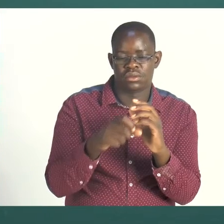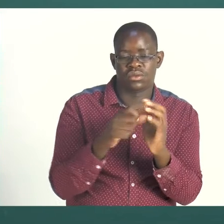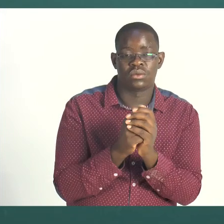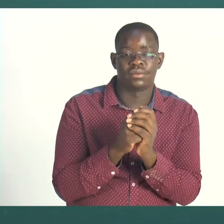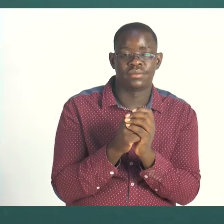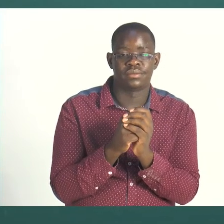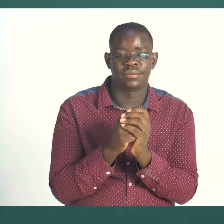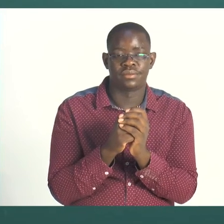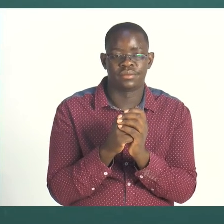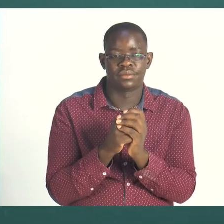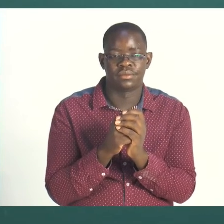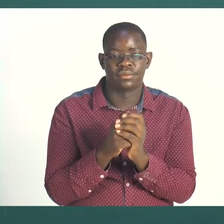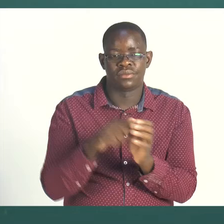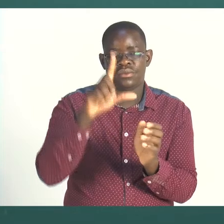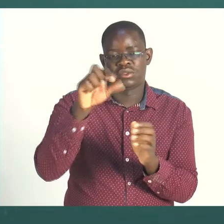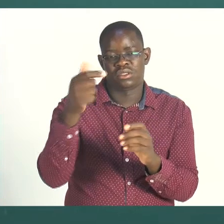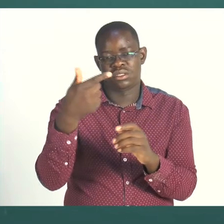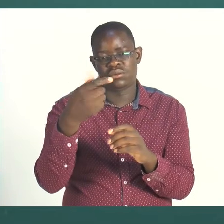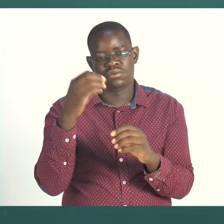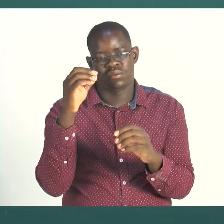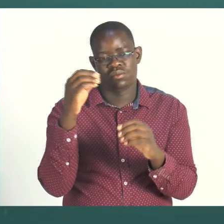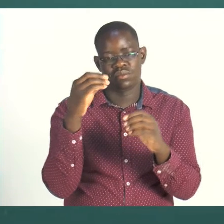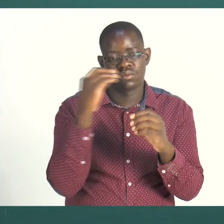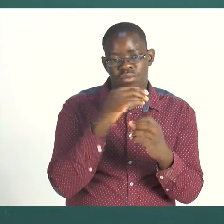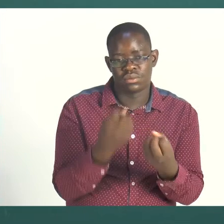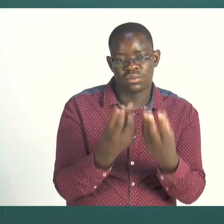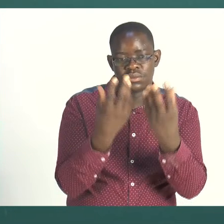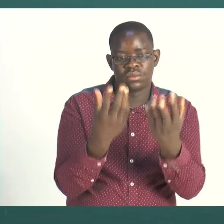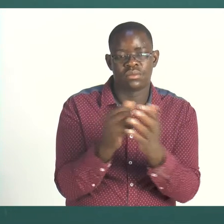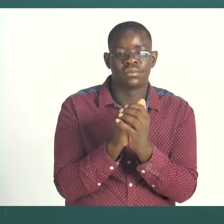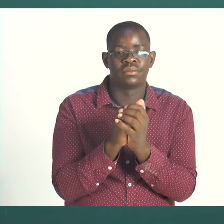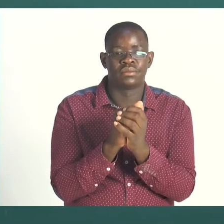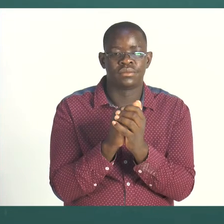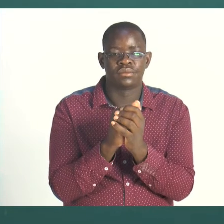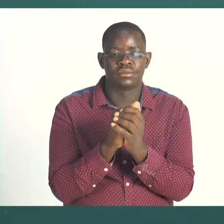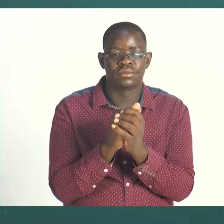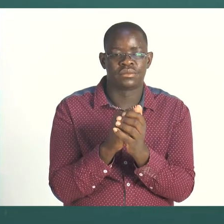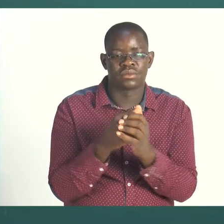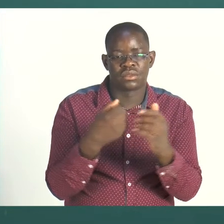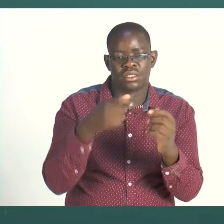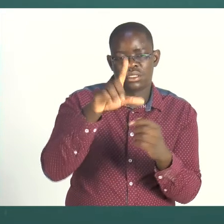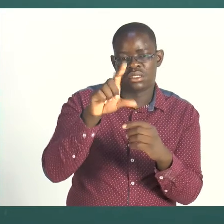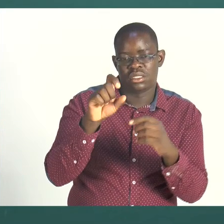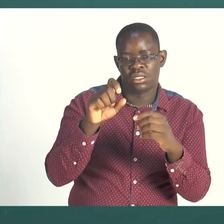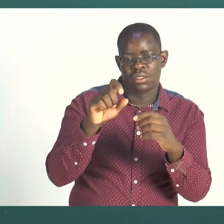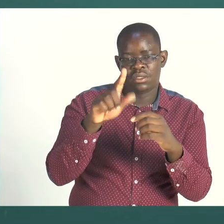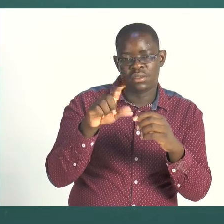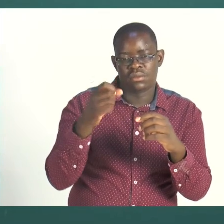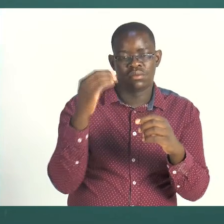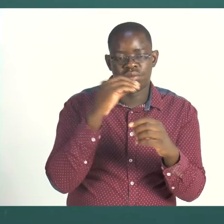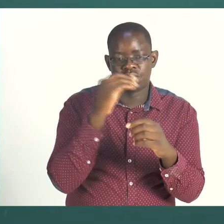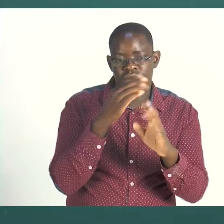soil. Legumes provide nitrogen to promote grass growth. Legumes also provide high-quality